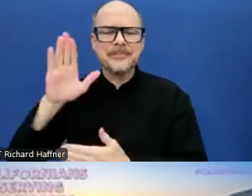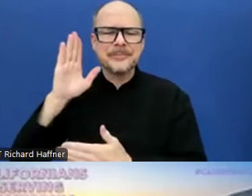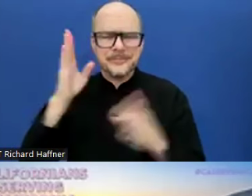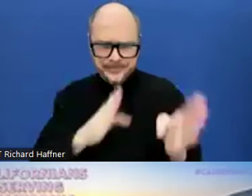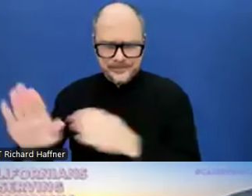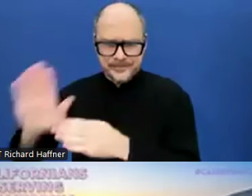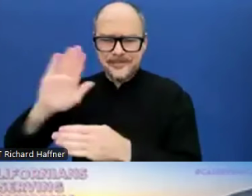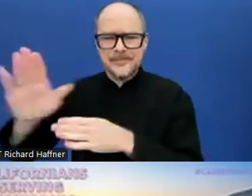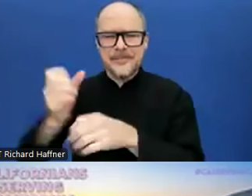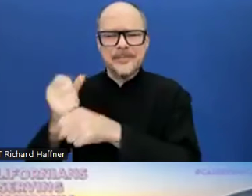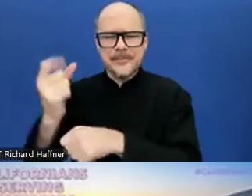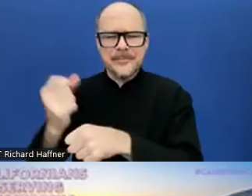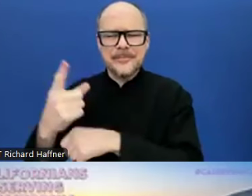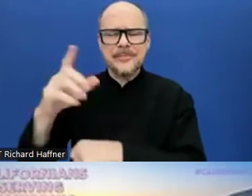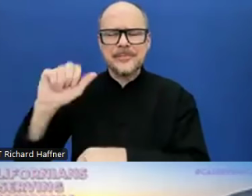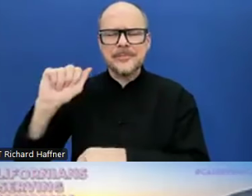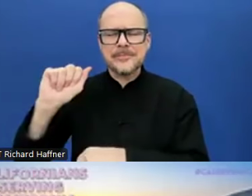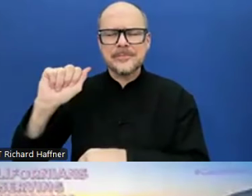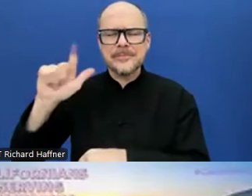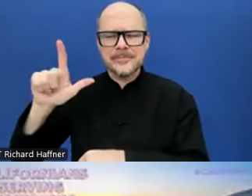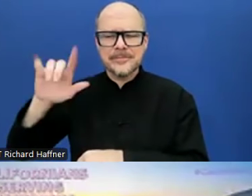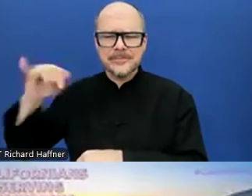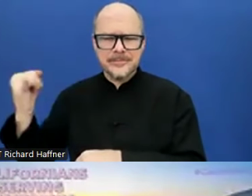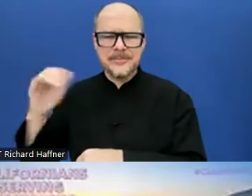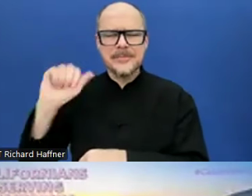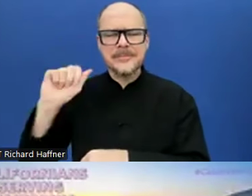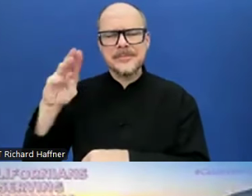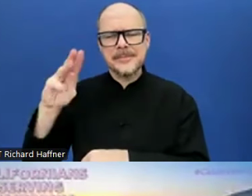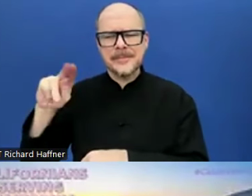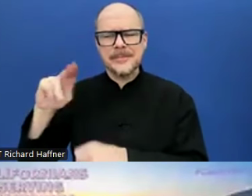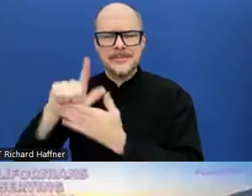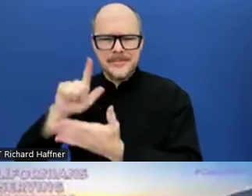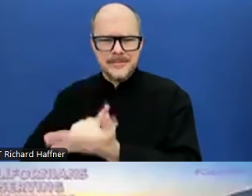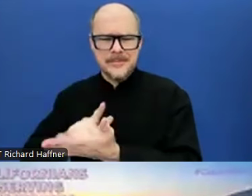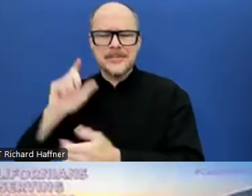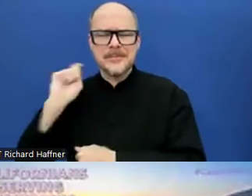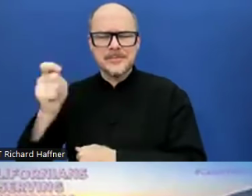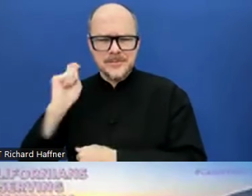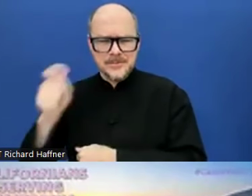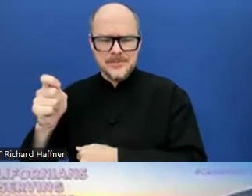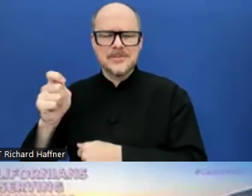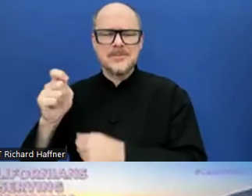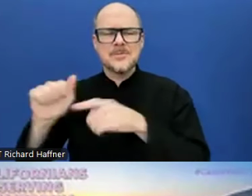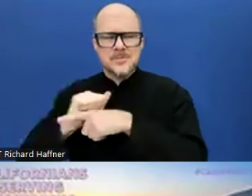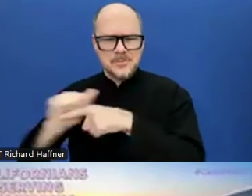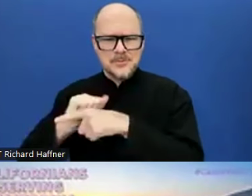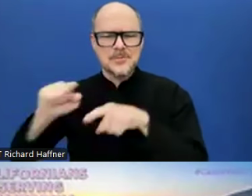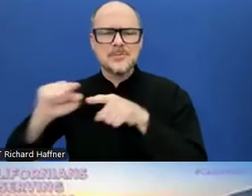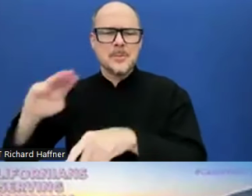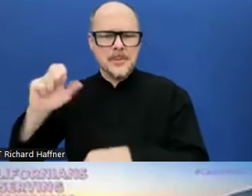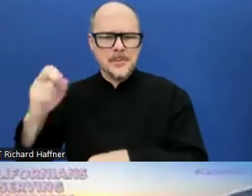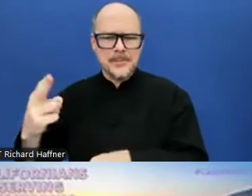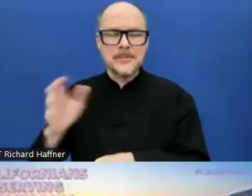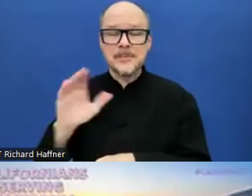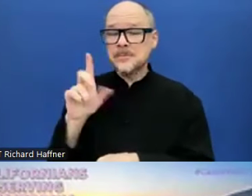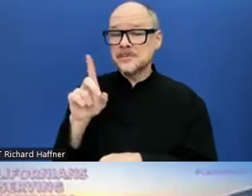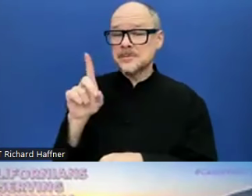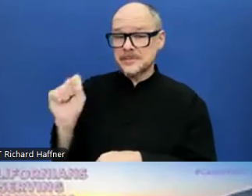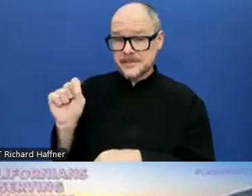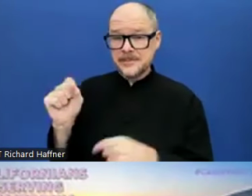administrative law judge training to take place in March. The Department of Developmental Disabilities has